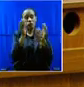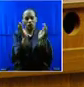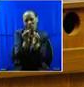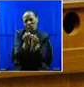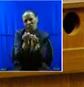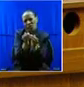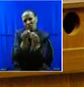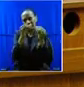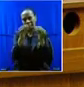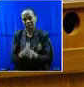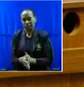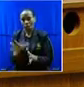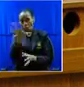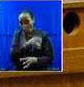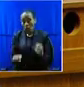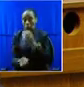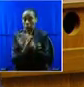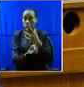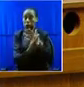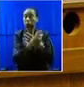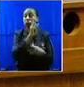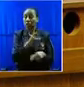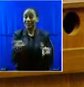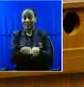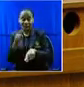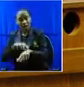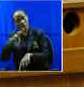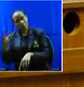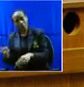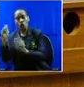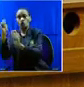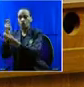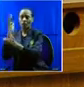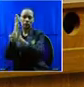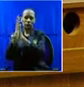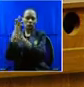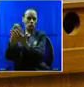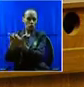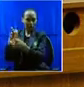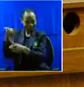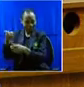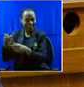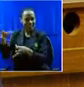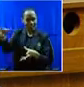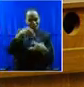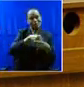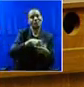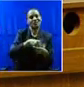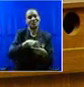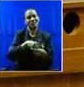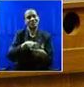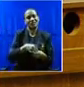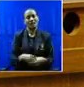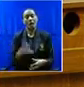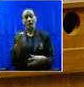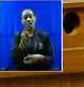This will take place alongside the development of rural and township economies. There are between